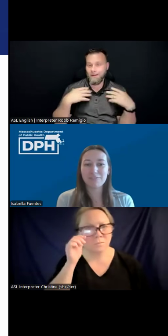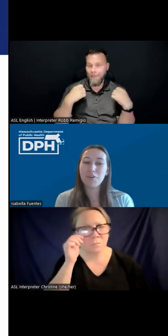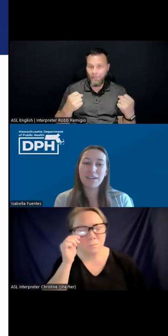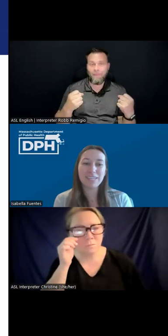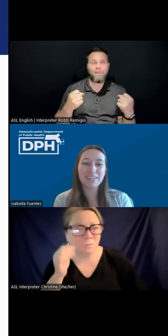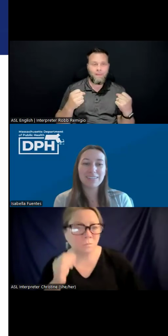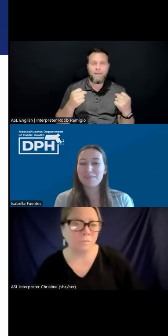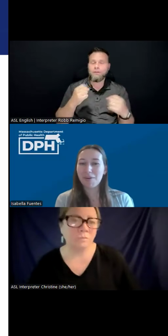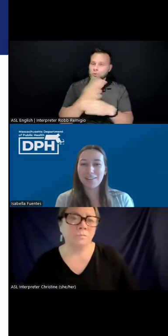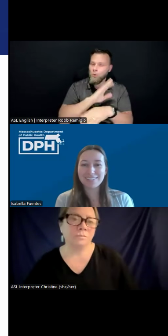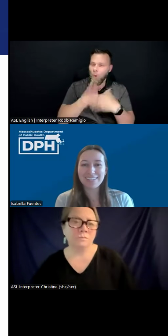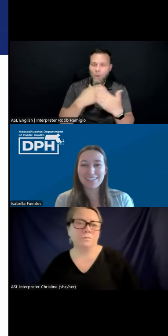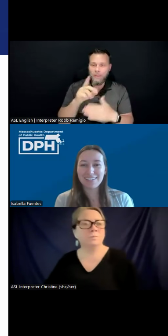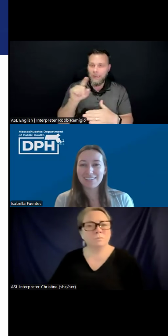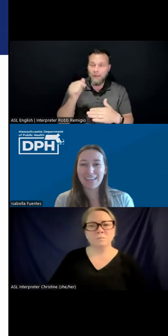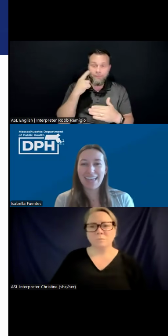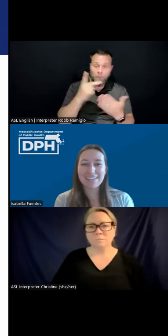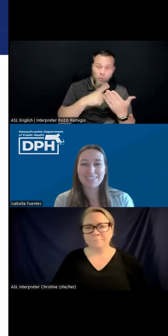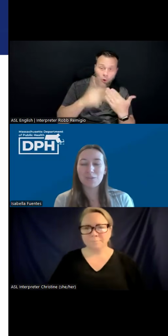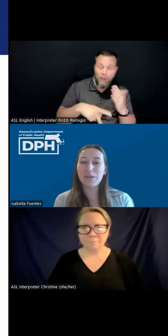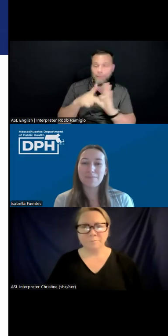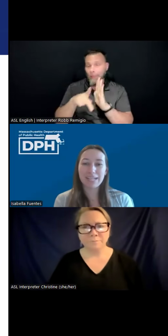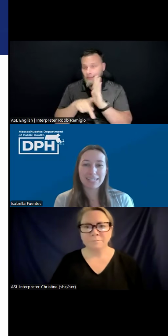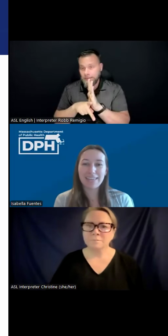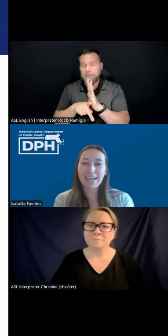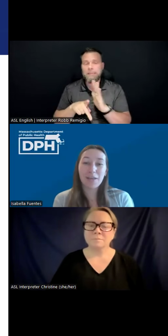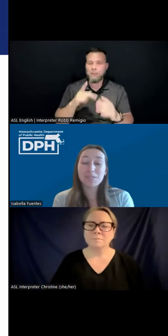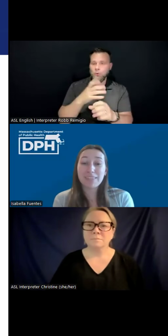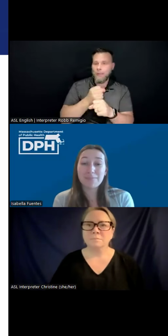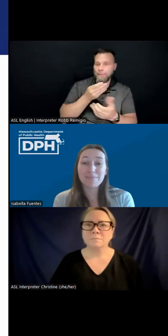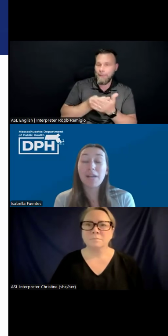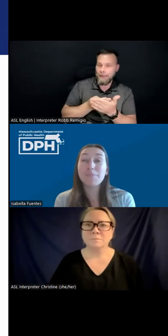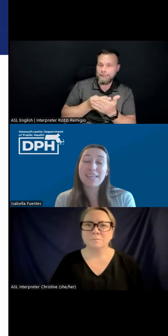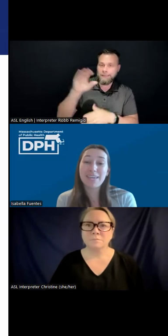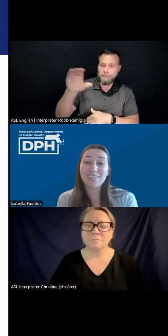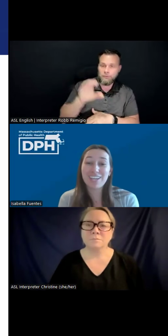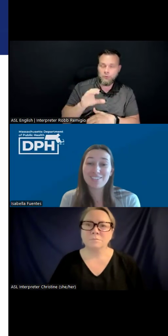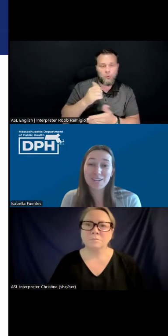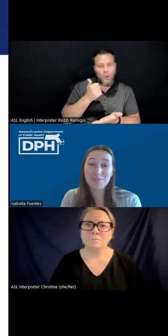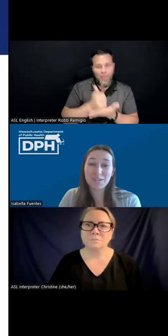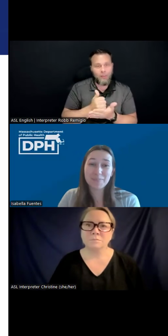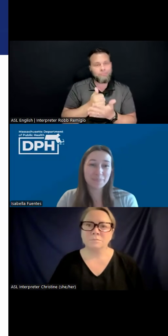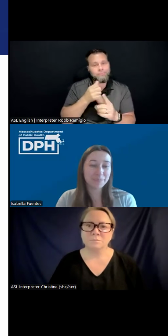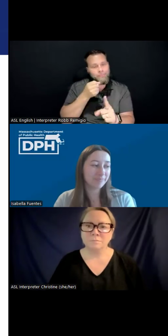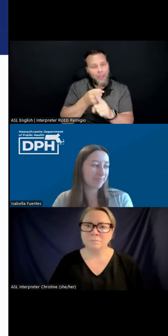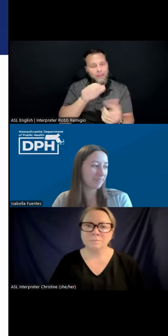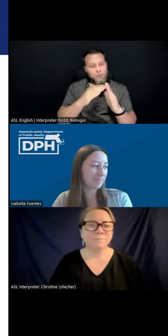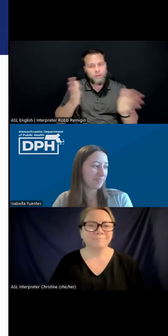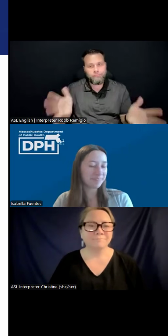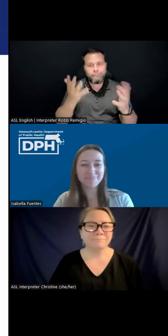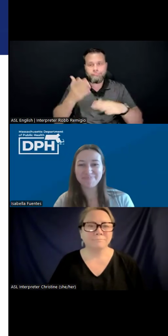data for programming, policy, and to win money that helps them make a change in their community.